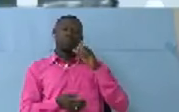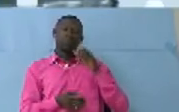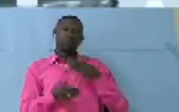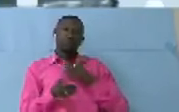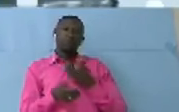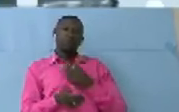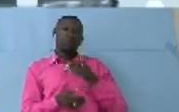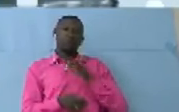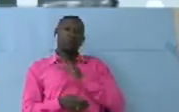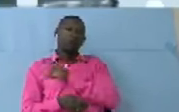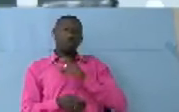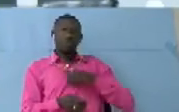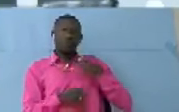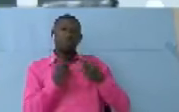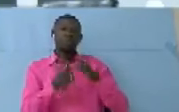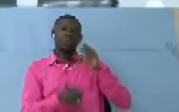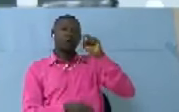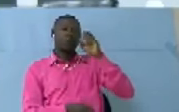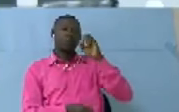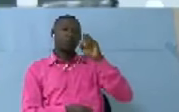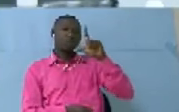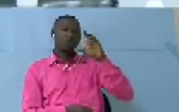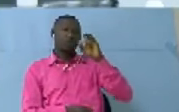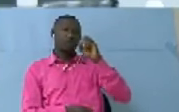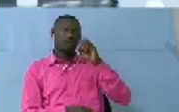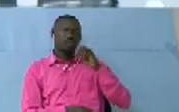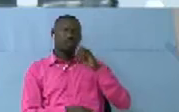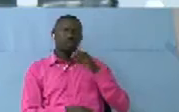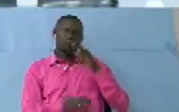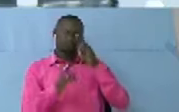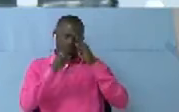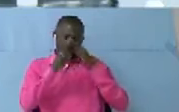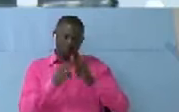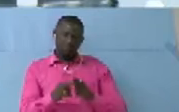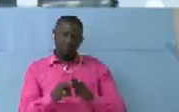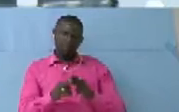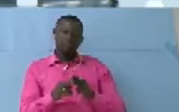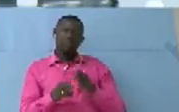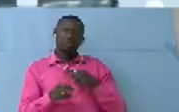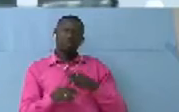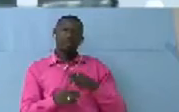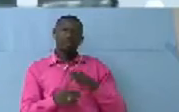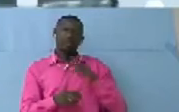Then I went to Sandang Kunda to pay my respects, my condolences to the family.